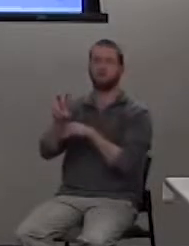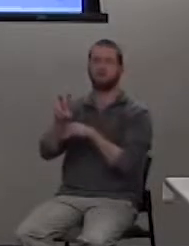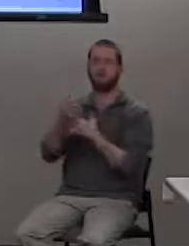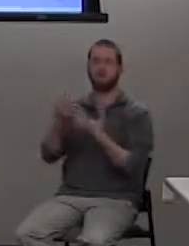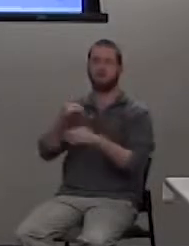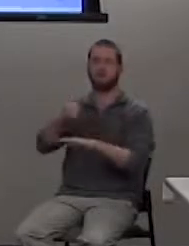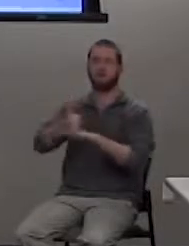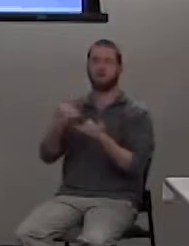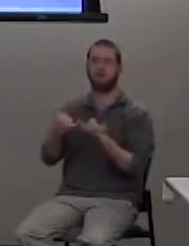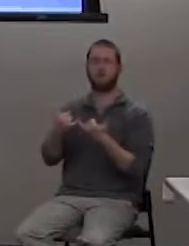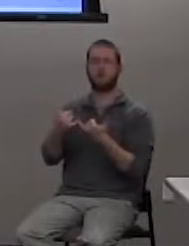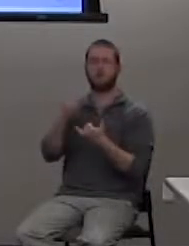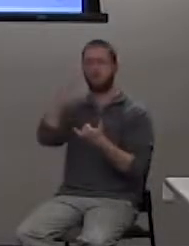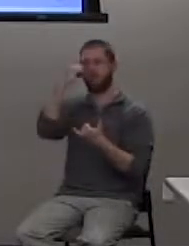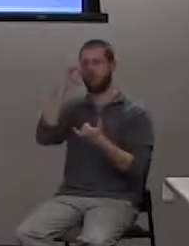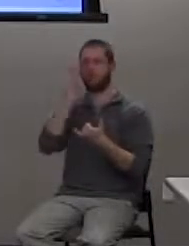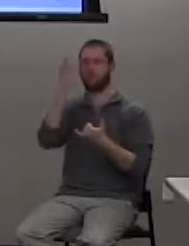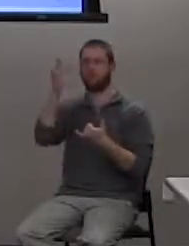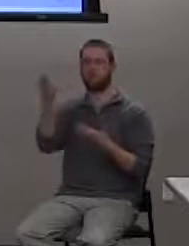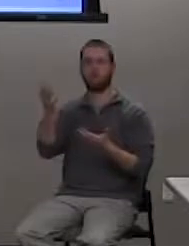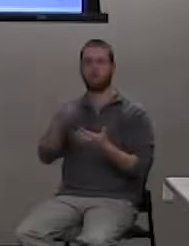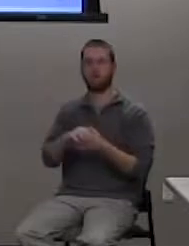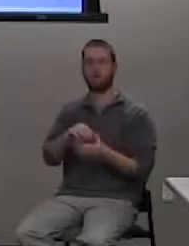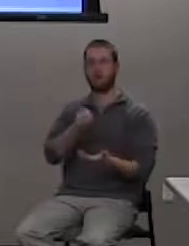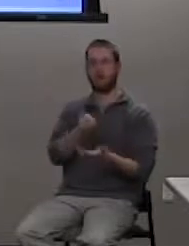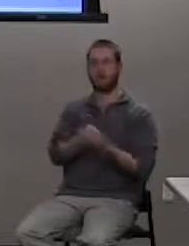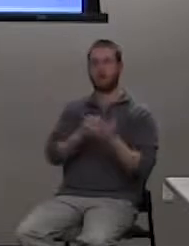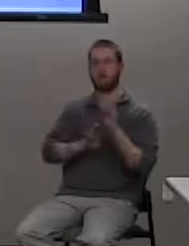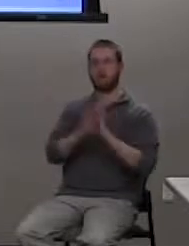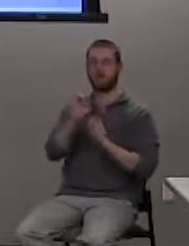where they think it's going. Economic development is changing